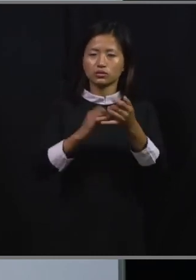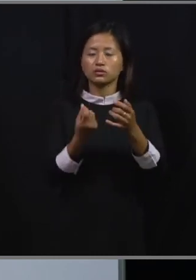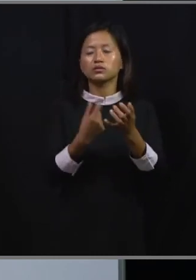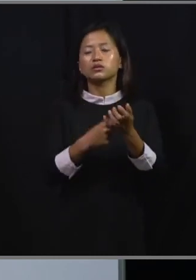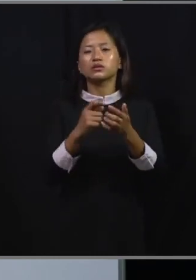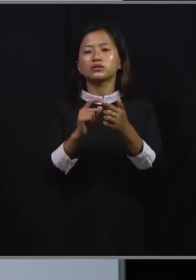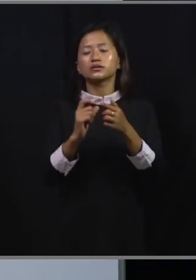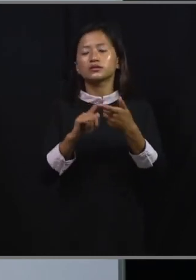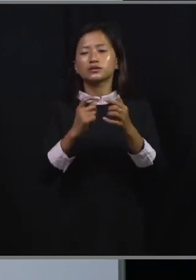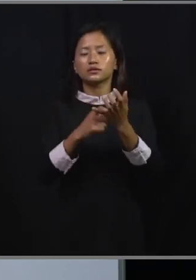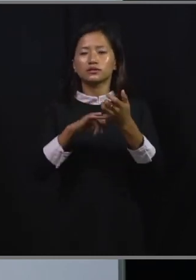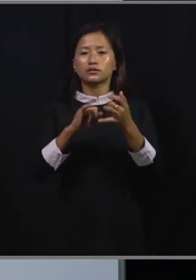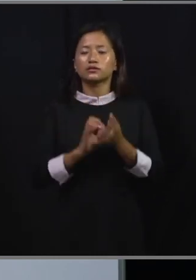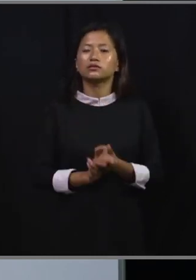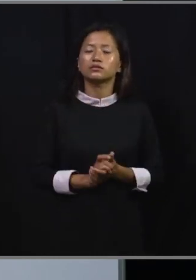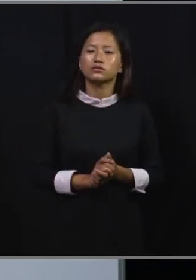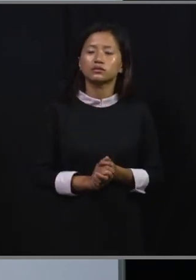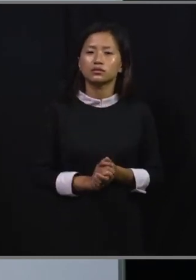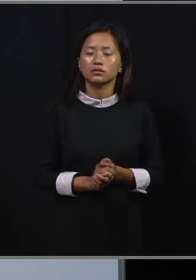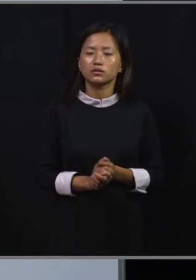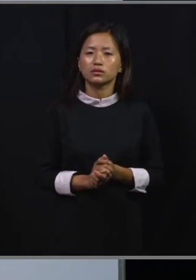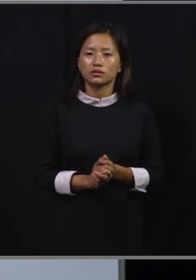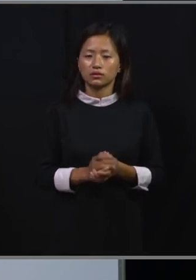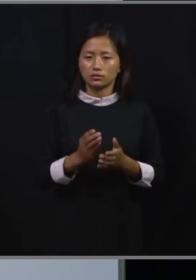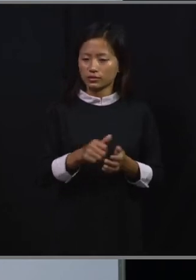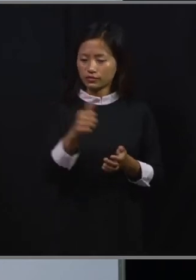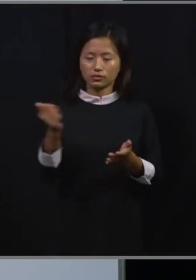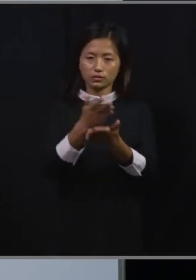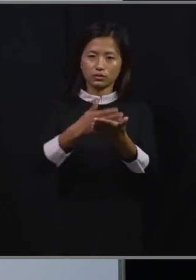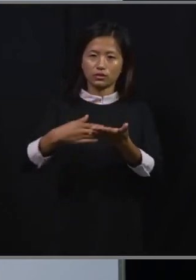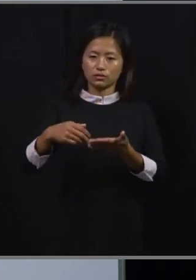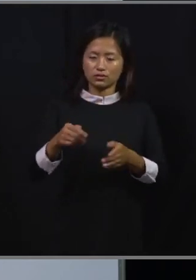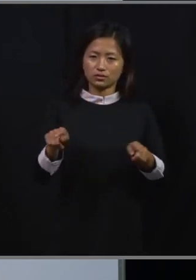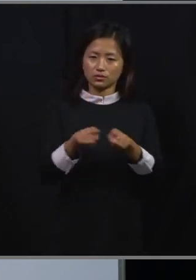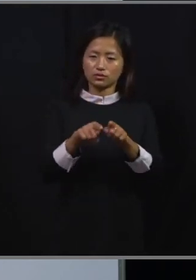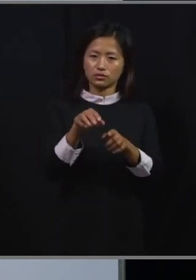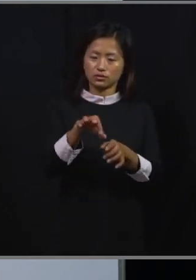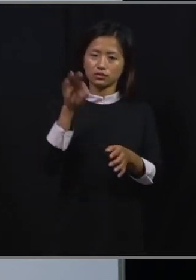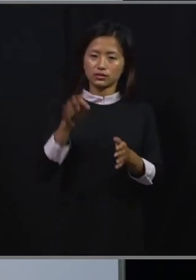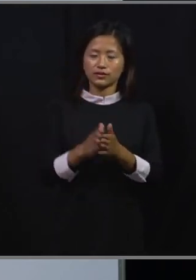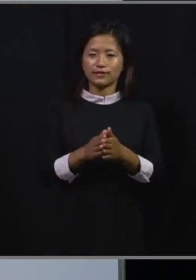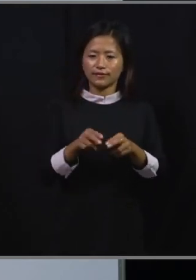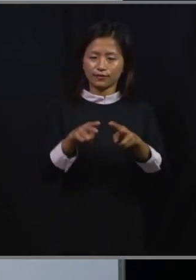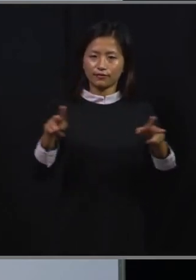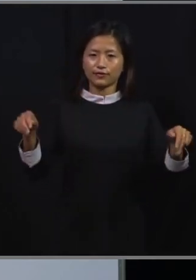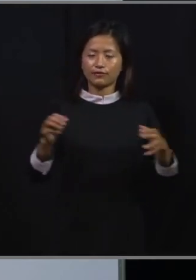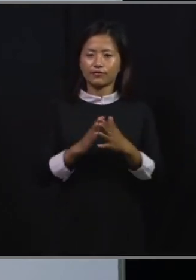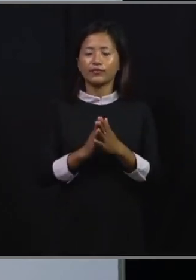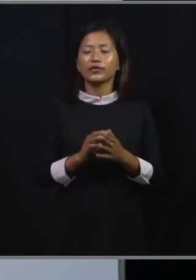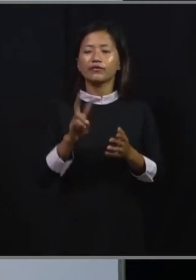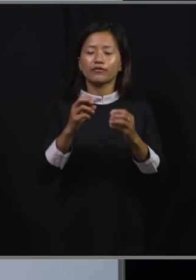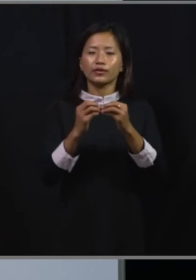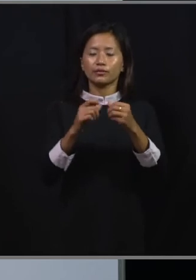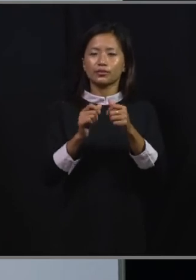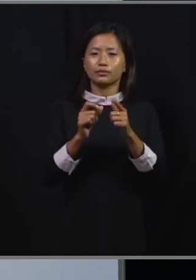this. If I consider another particle, see here also will get different wavelets. Okay. Is it clear?